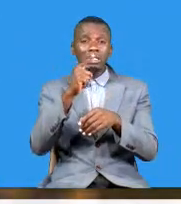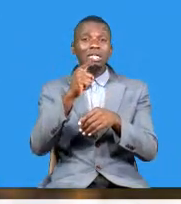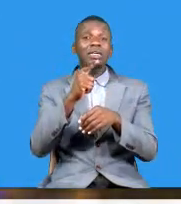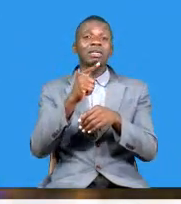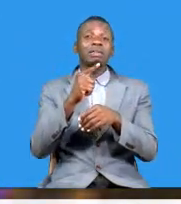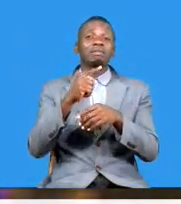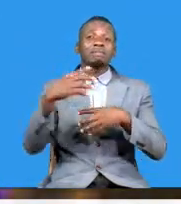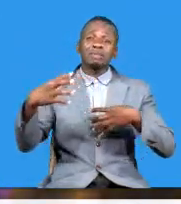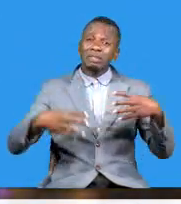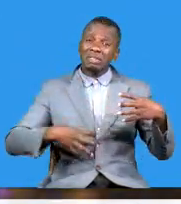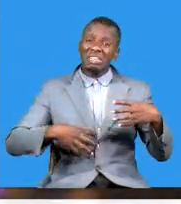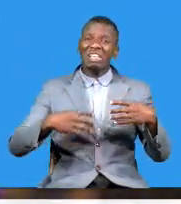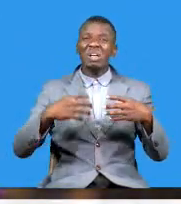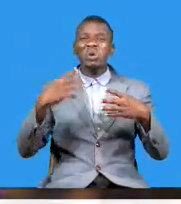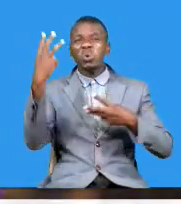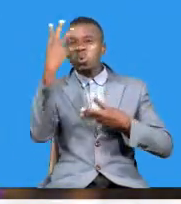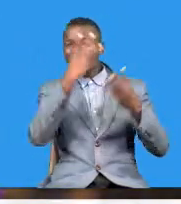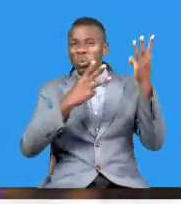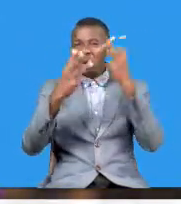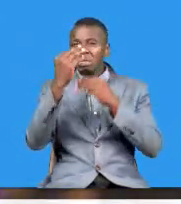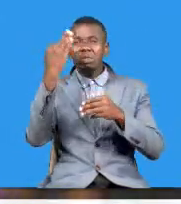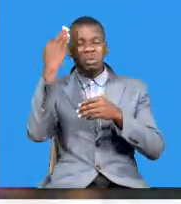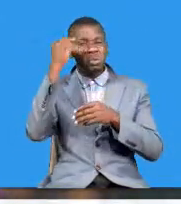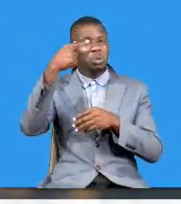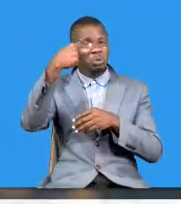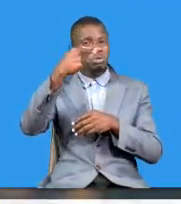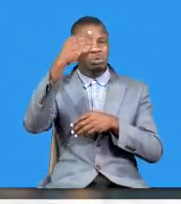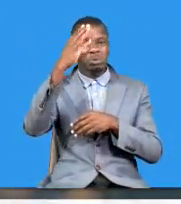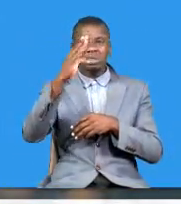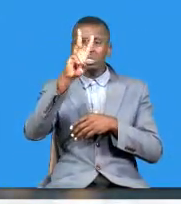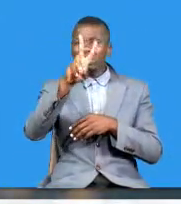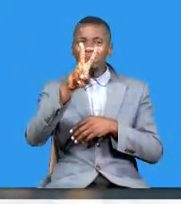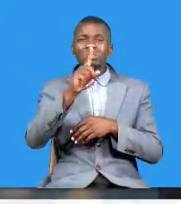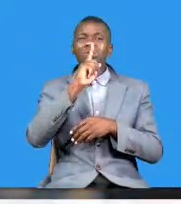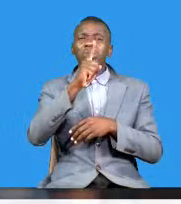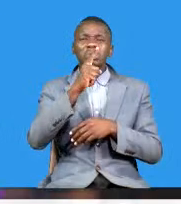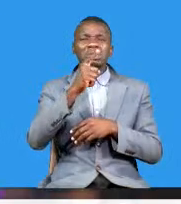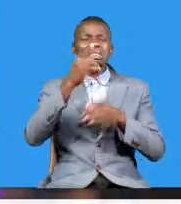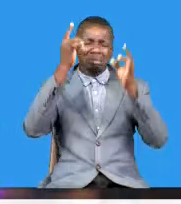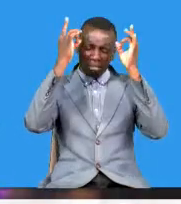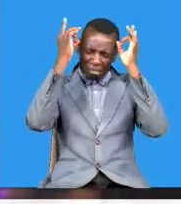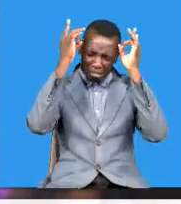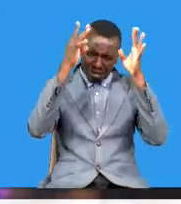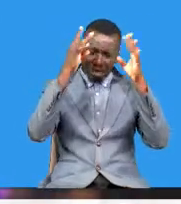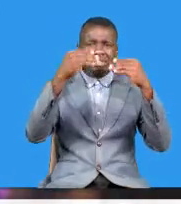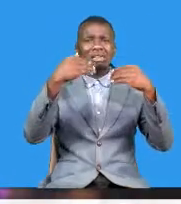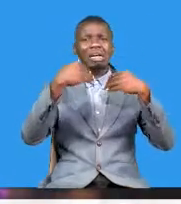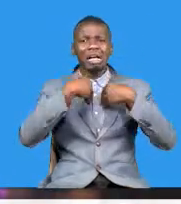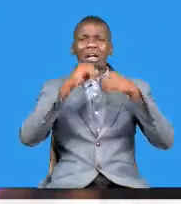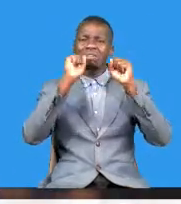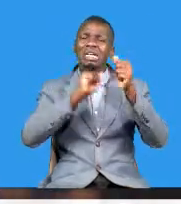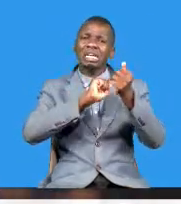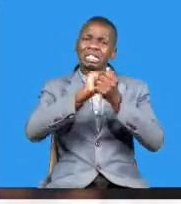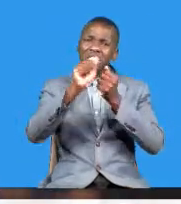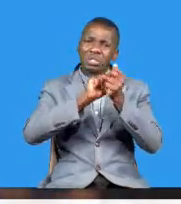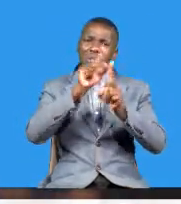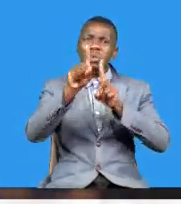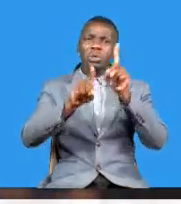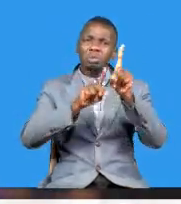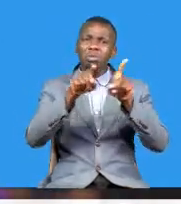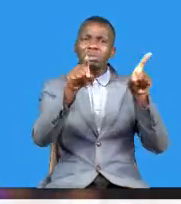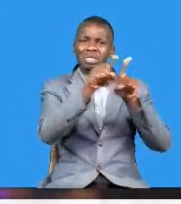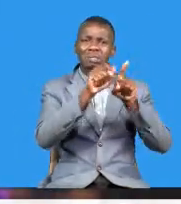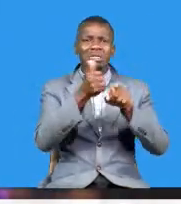are devastating and that they can have long life ramifications on survivors and can lead